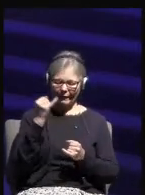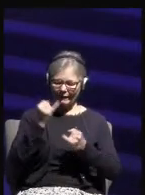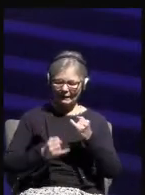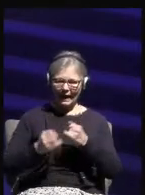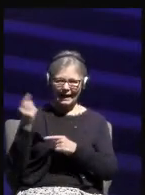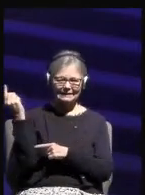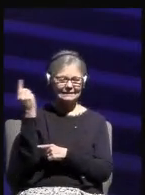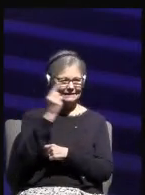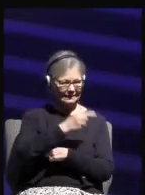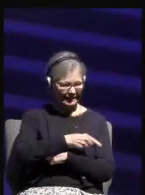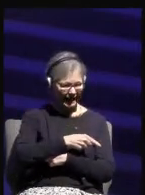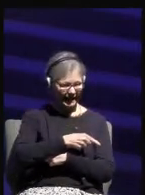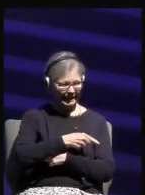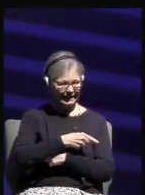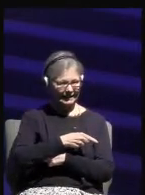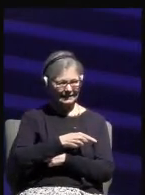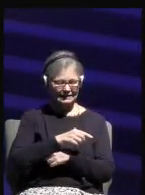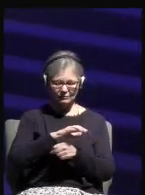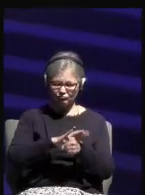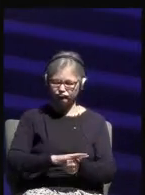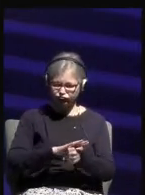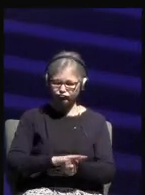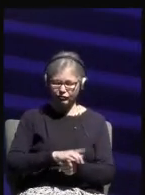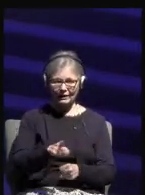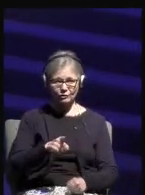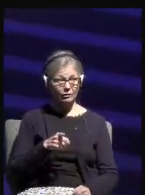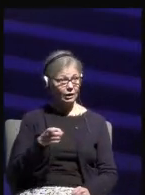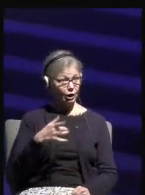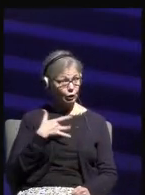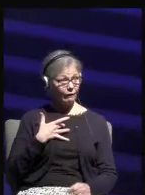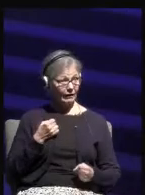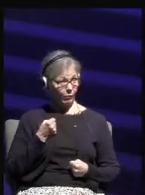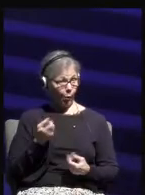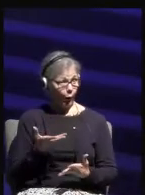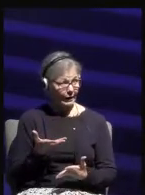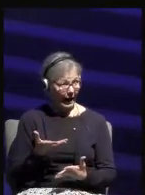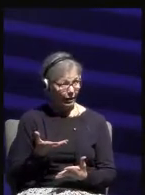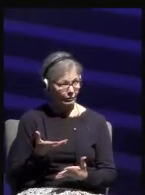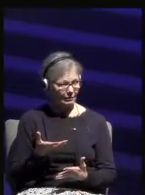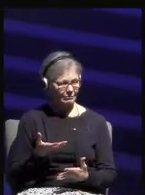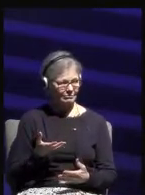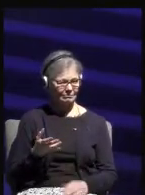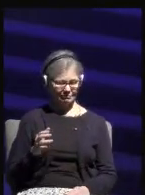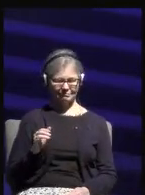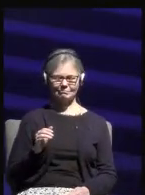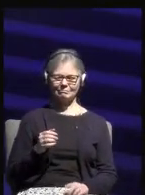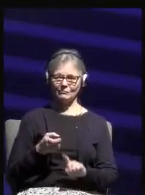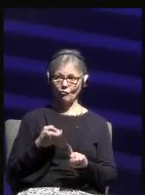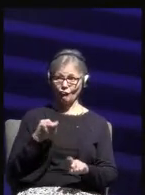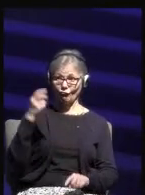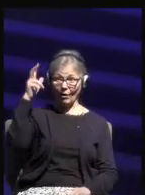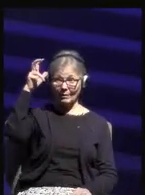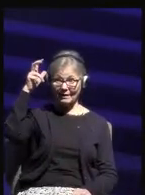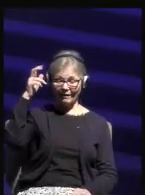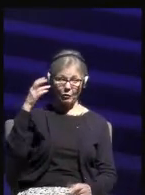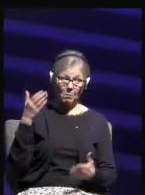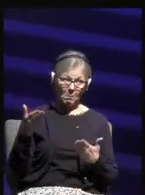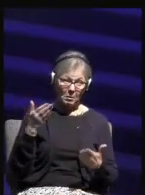Most High. Let's be honest with ourselves. How many feel worn out? Amen. It's just the way it is.